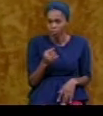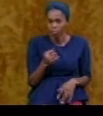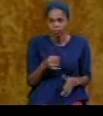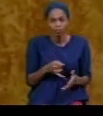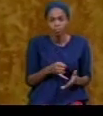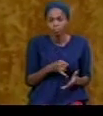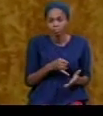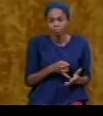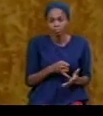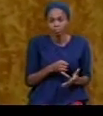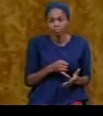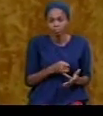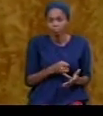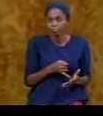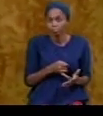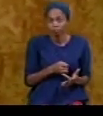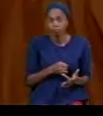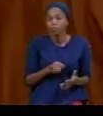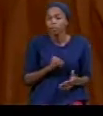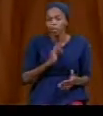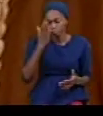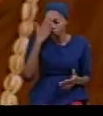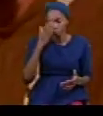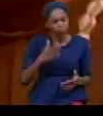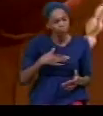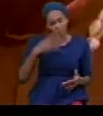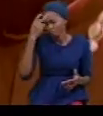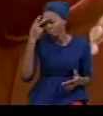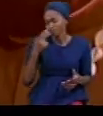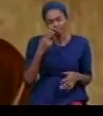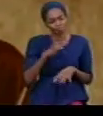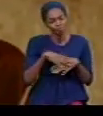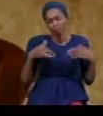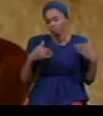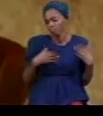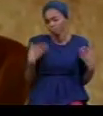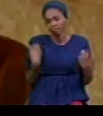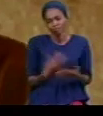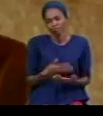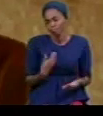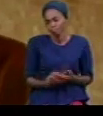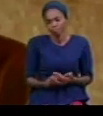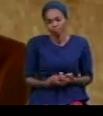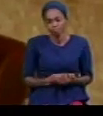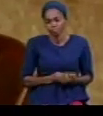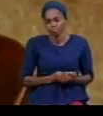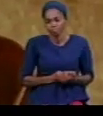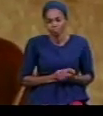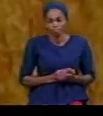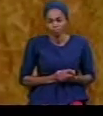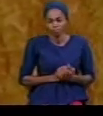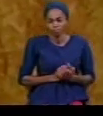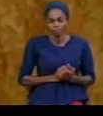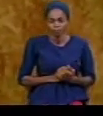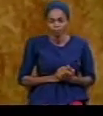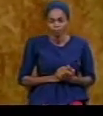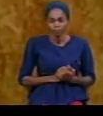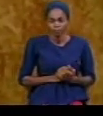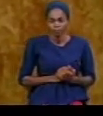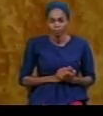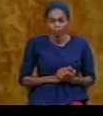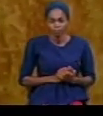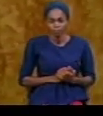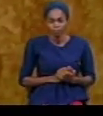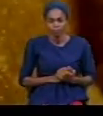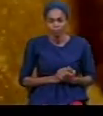that they can't afford your ransom. It will only put them under pressure, which will affect